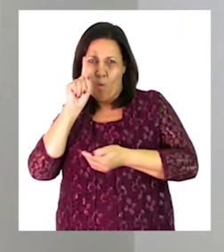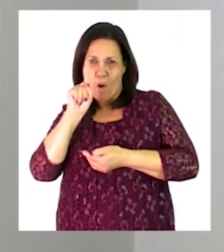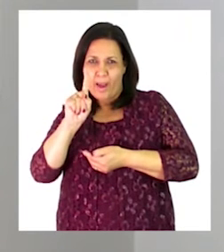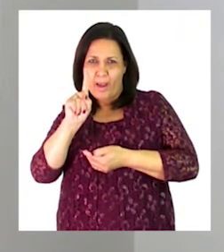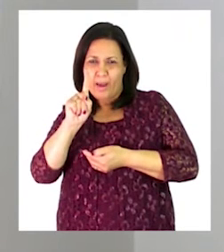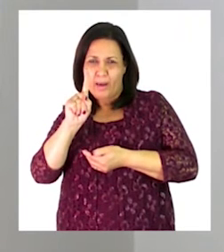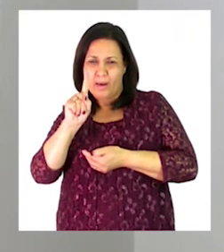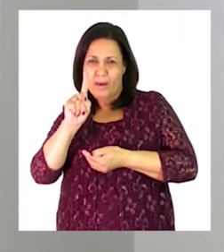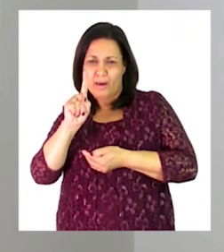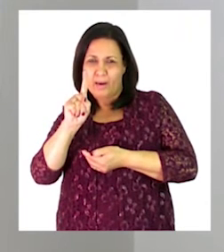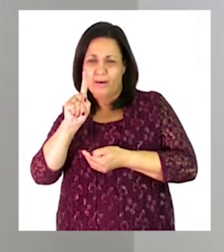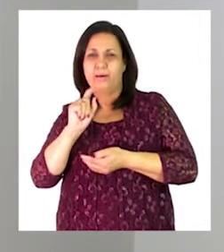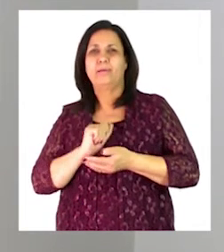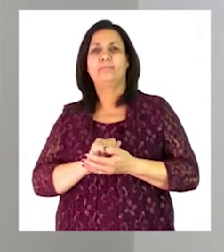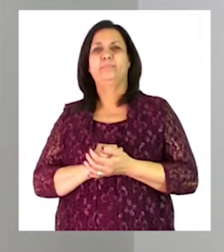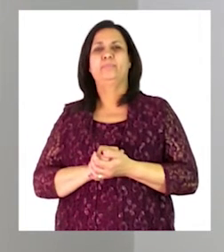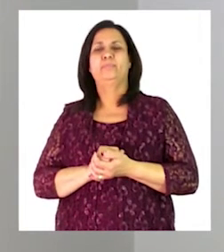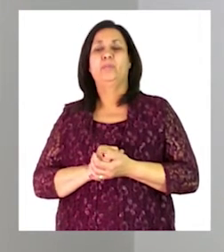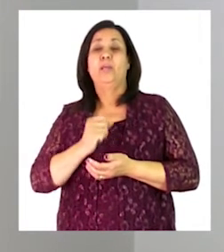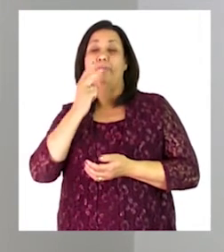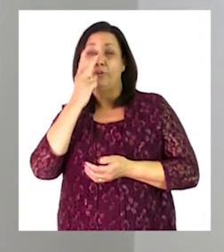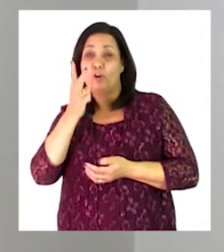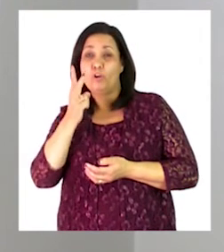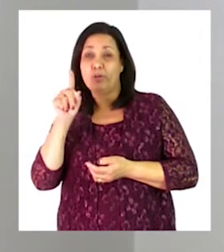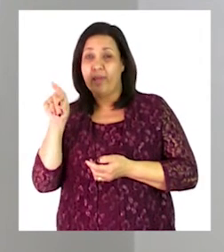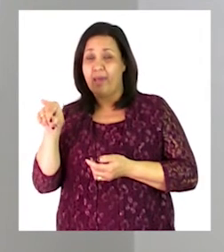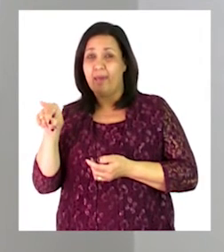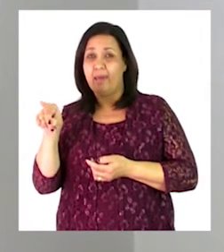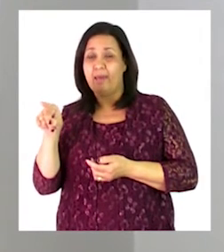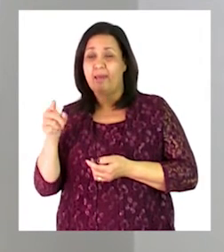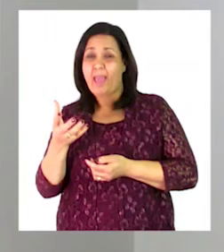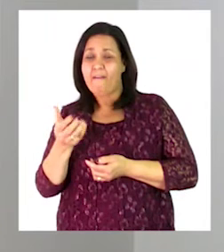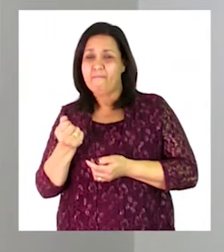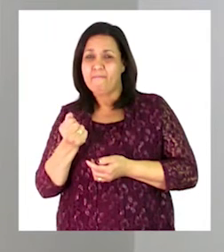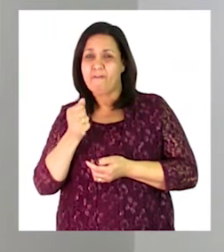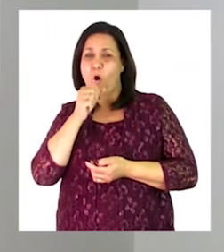1. If you look right at the end, I have